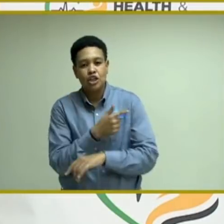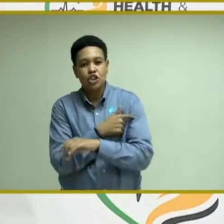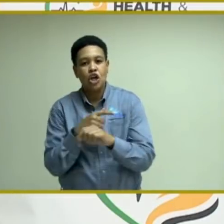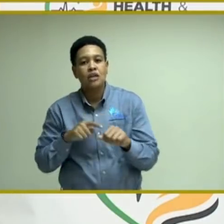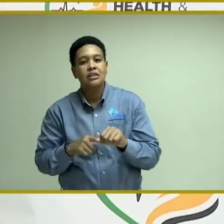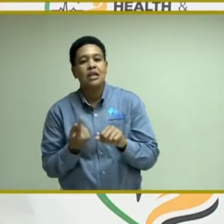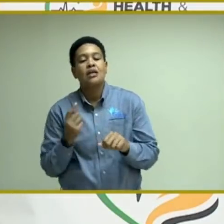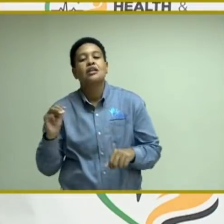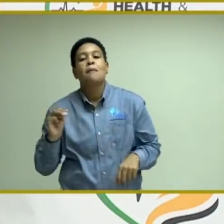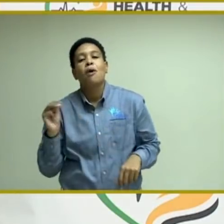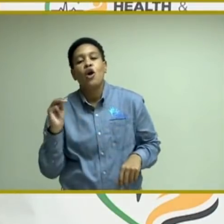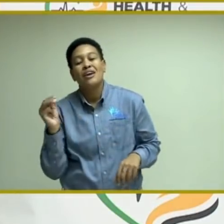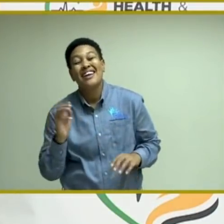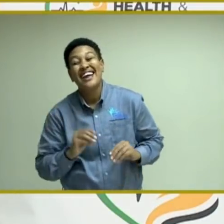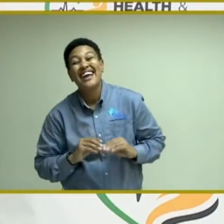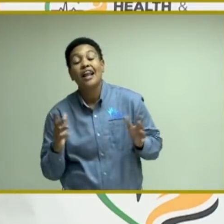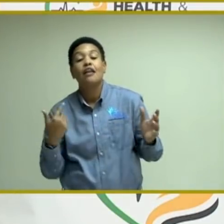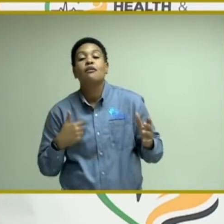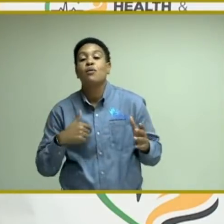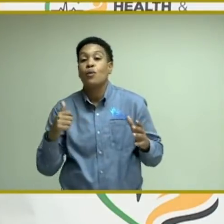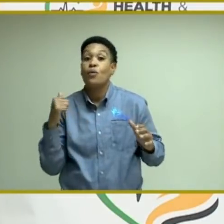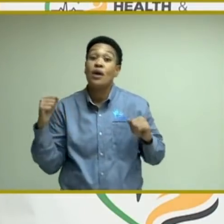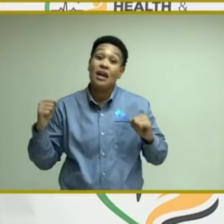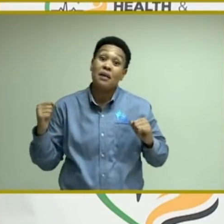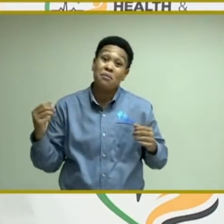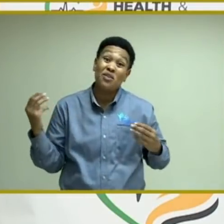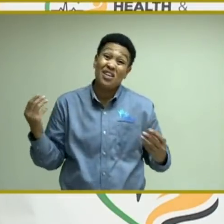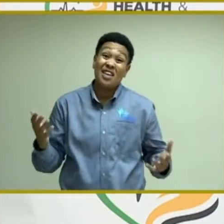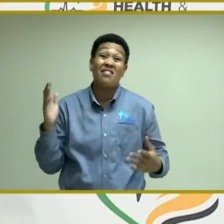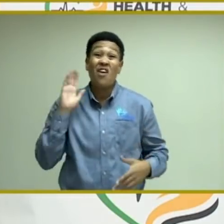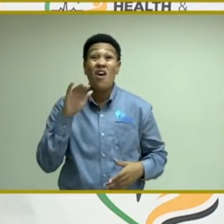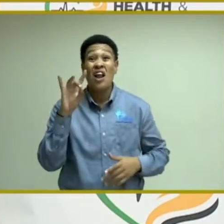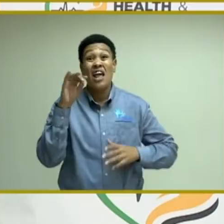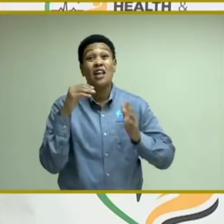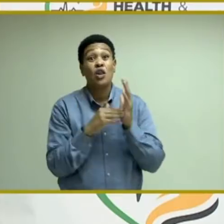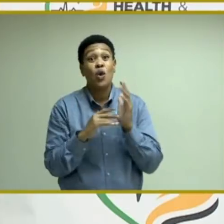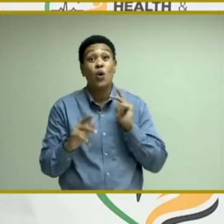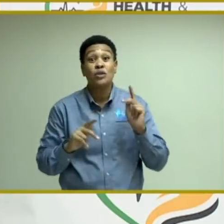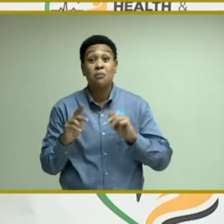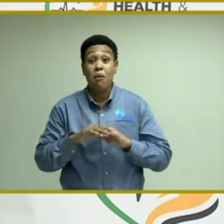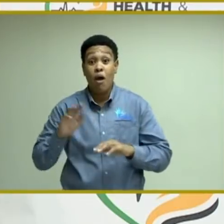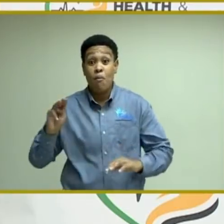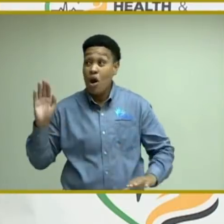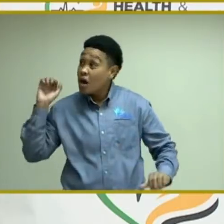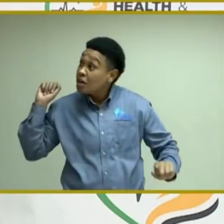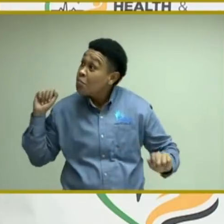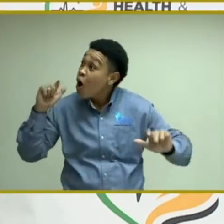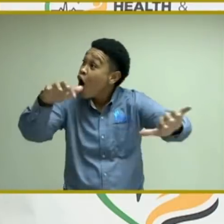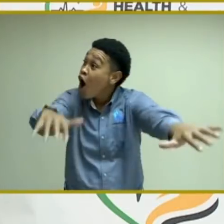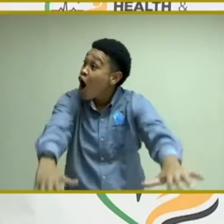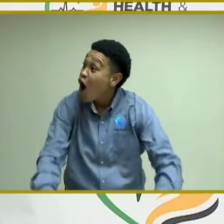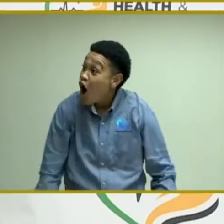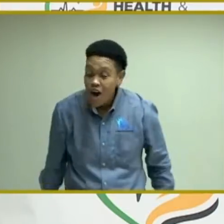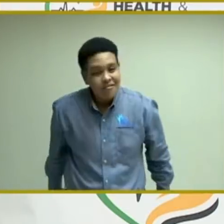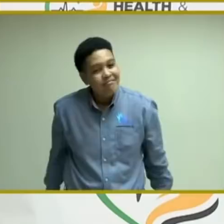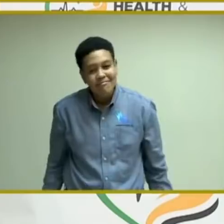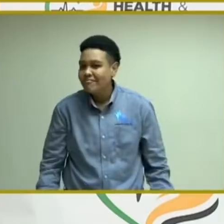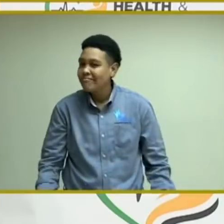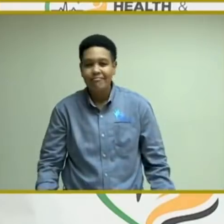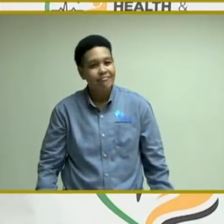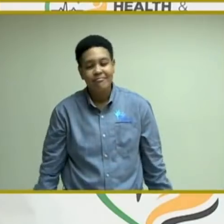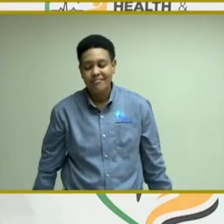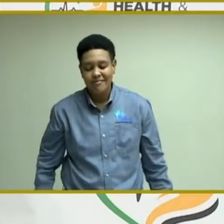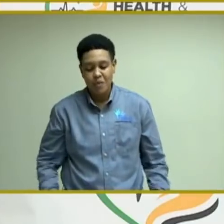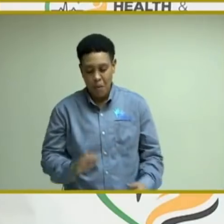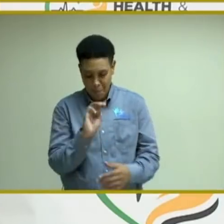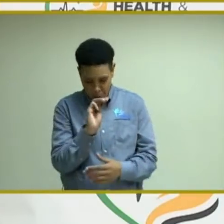starting Monday. Clearly, we won't be able to give all 80,000+ persons on Monday, so it will be over a period of